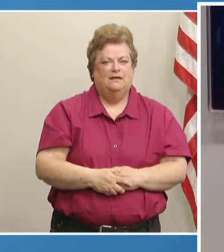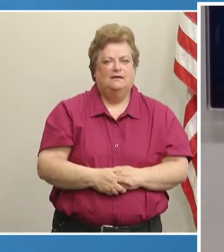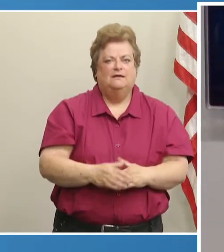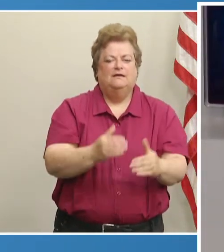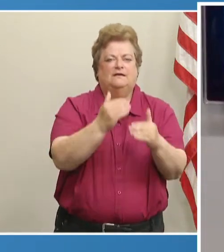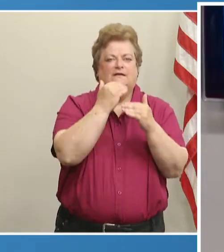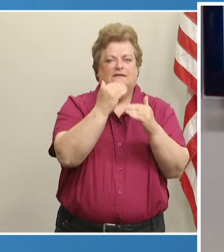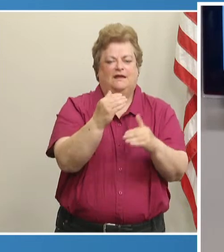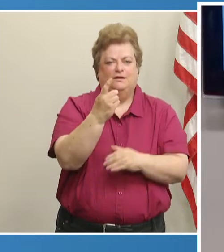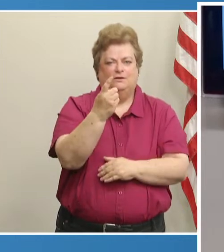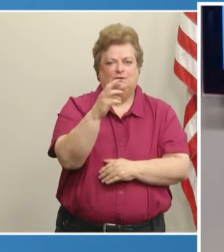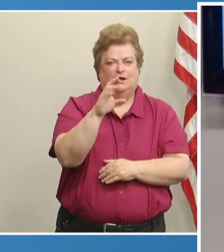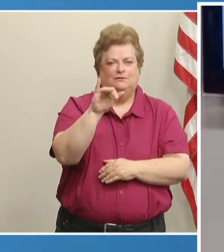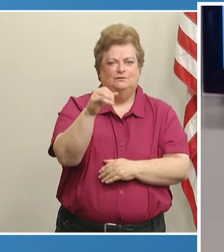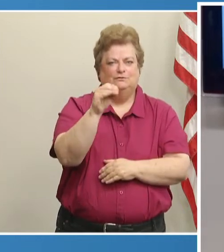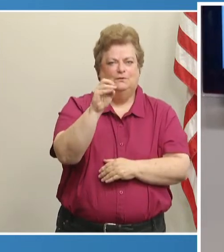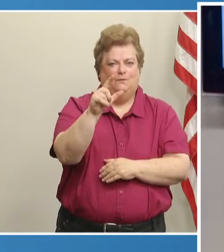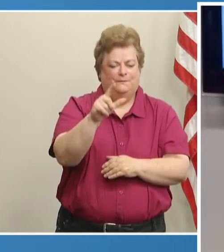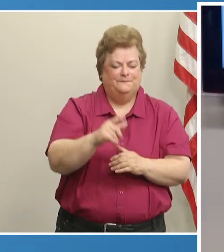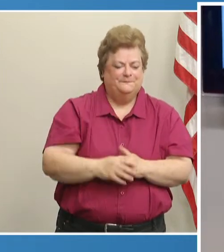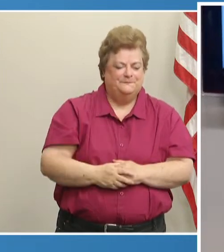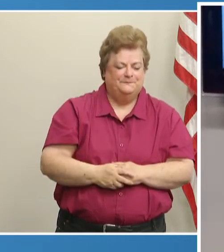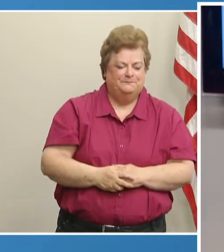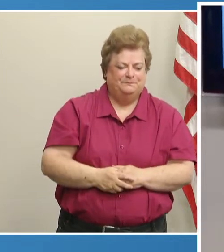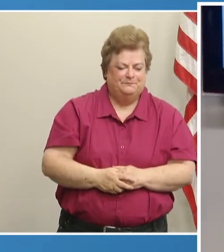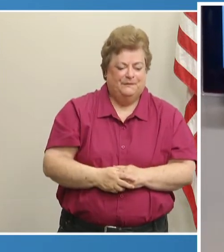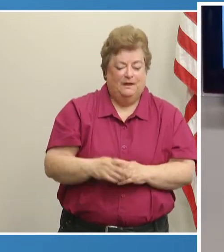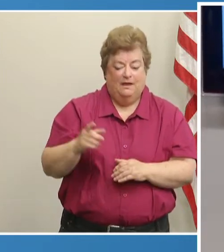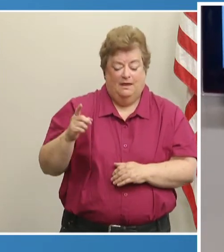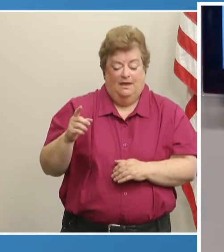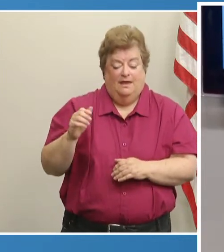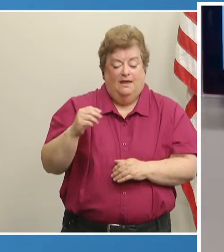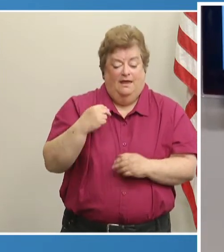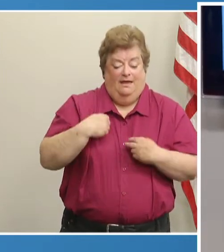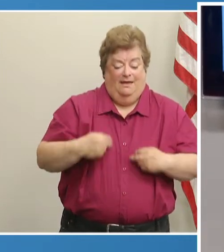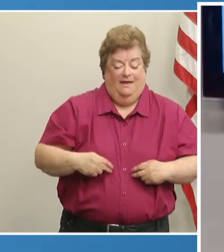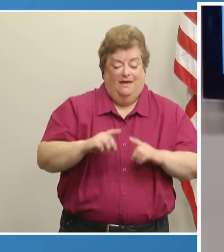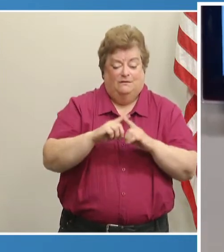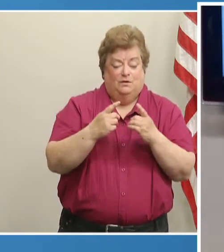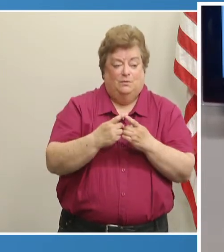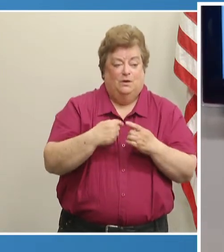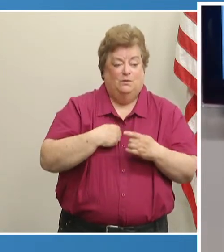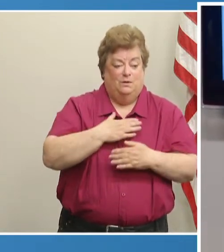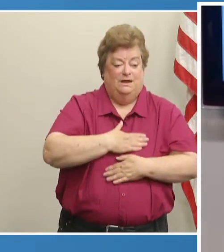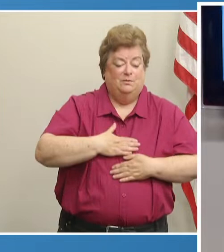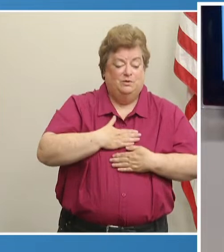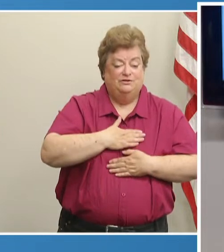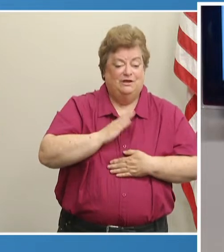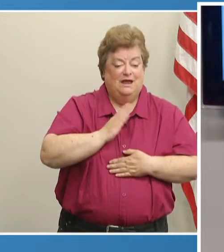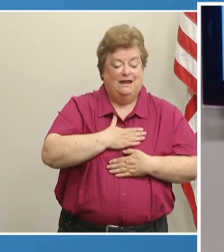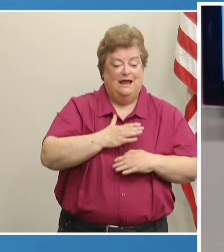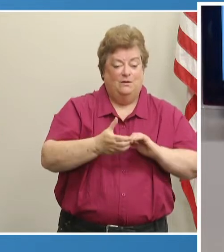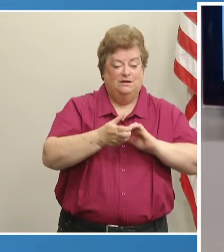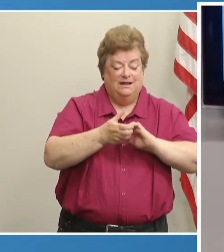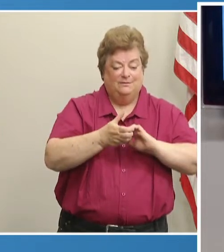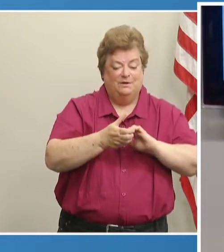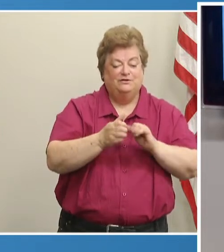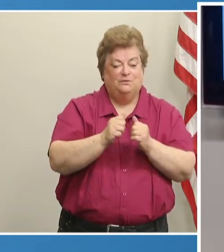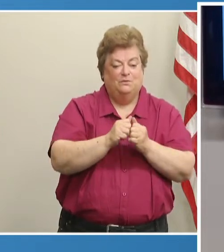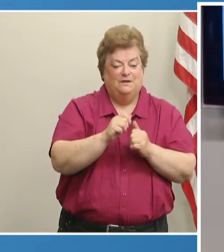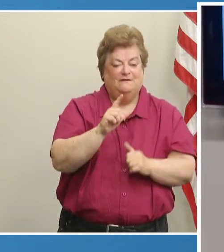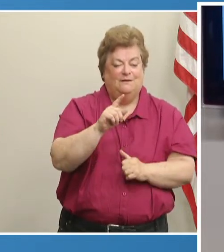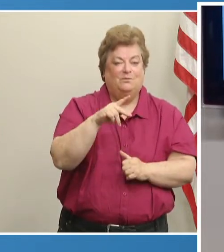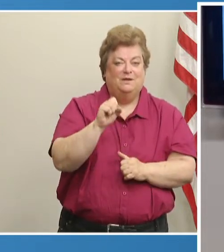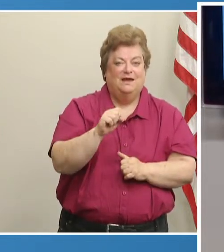Thank you, Dr. Joel. At the Health Department, we really appreciate our collaboration with LPS